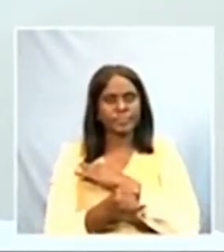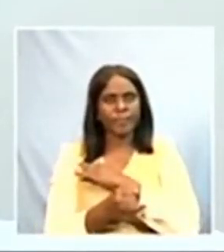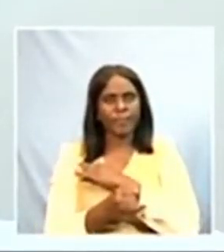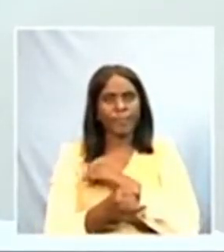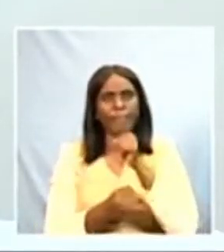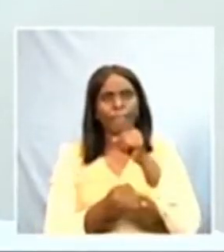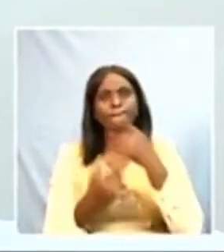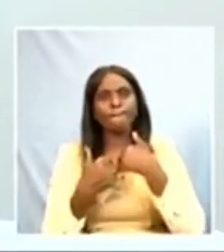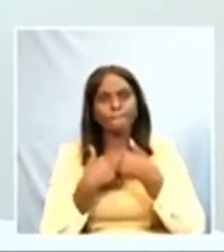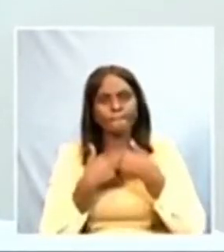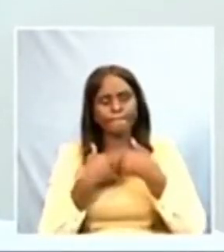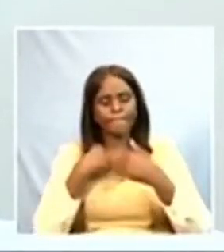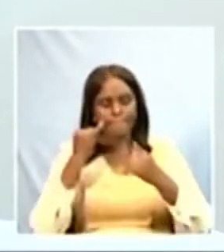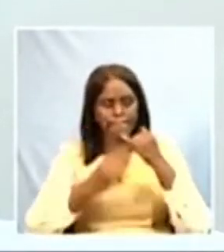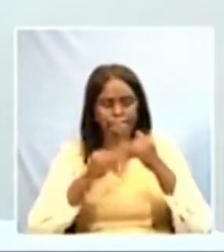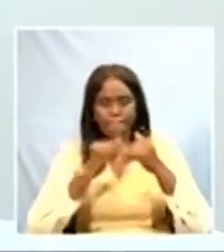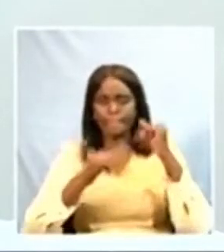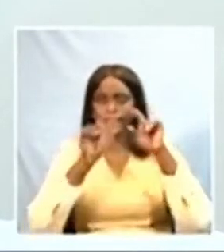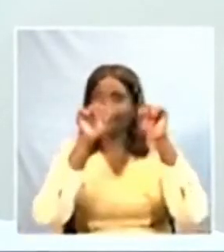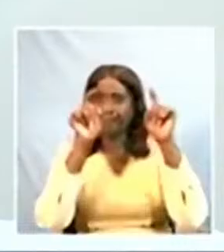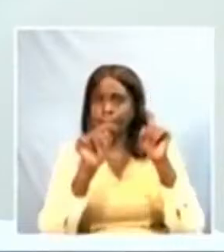You have the completion certificates?